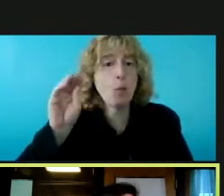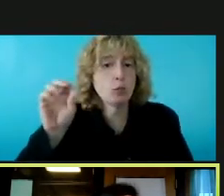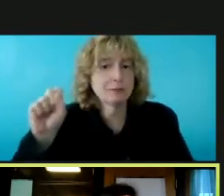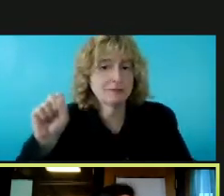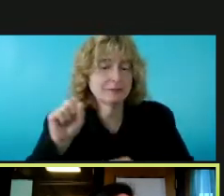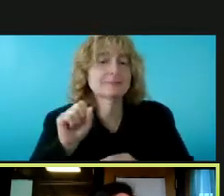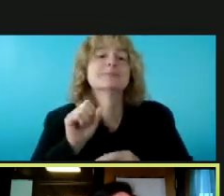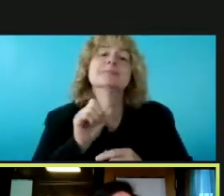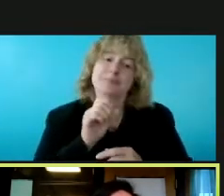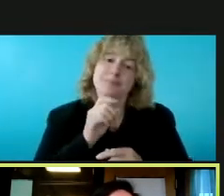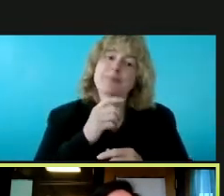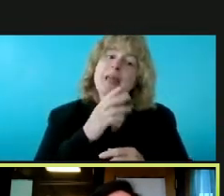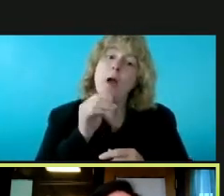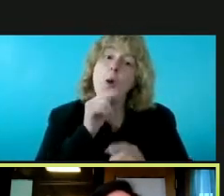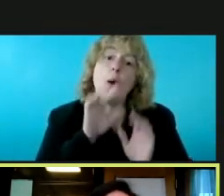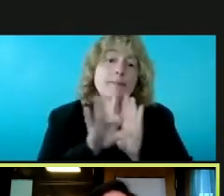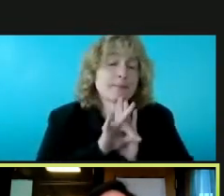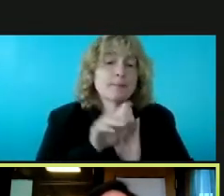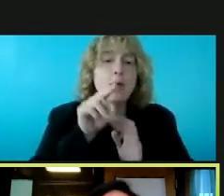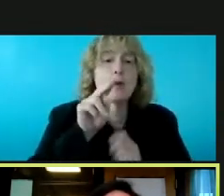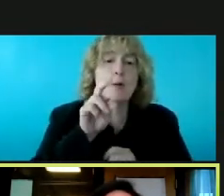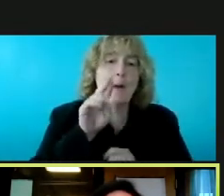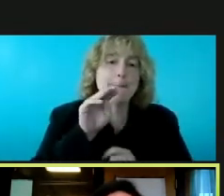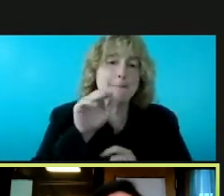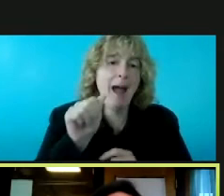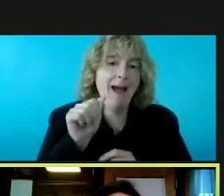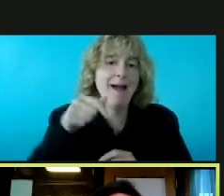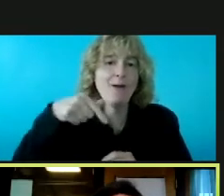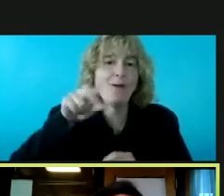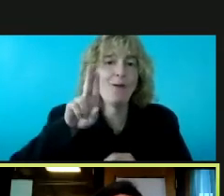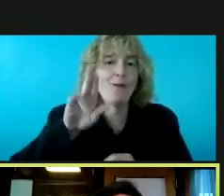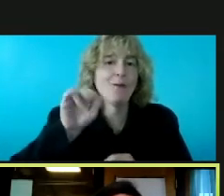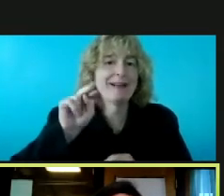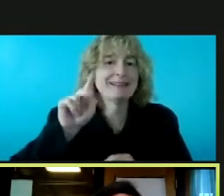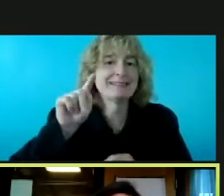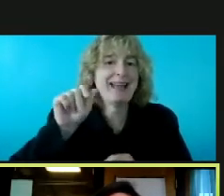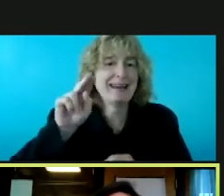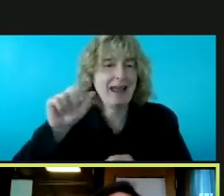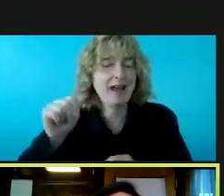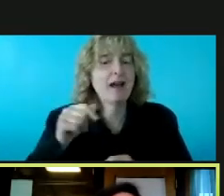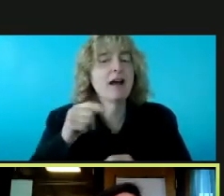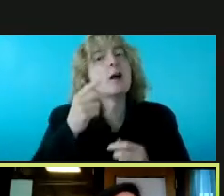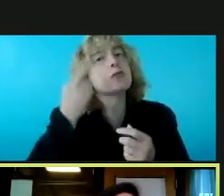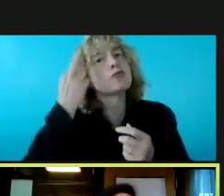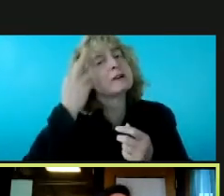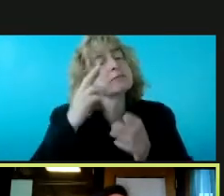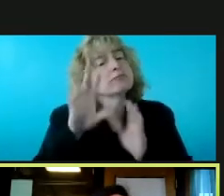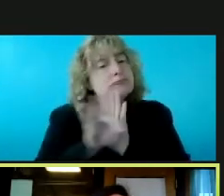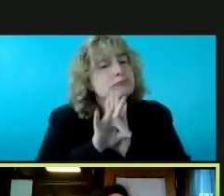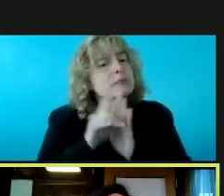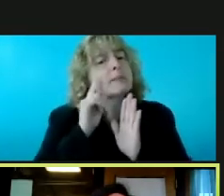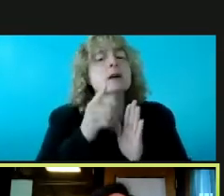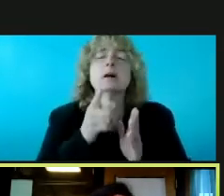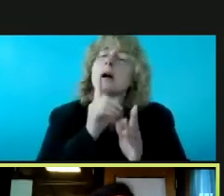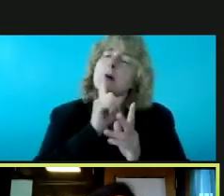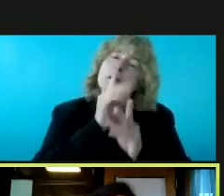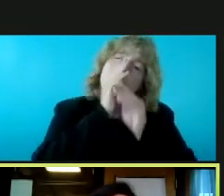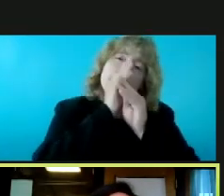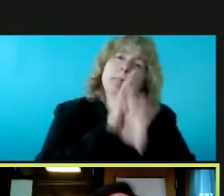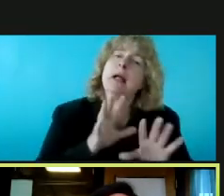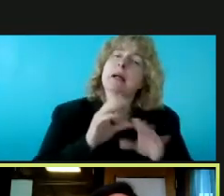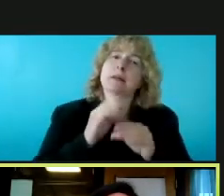for nominating Ms. Seldmayer is, I wanted to nominate this teacher because she has been a blessing in my son's